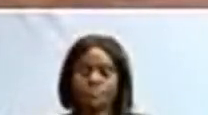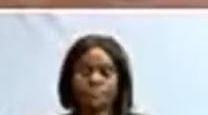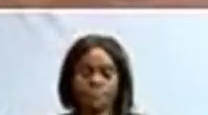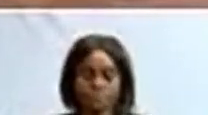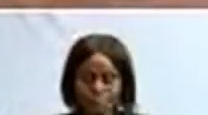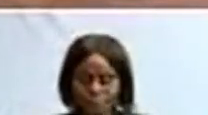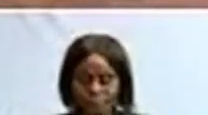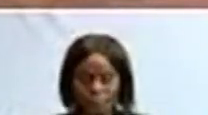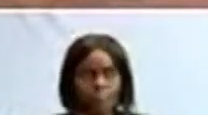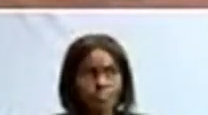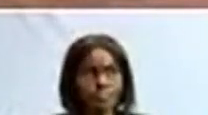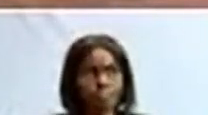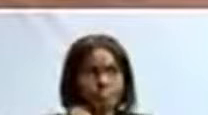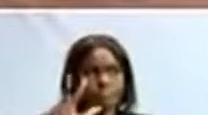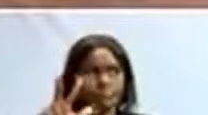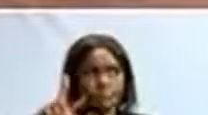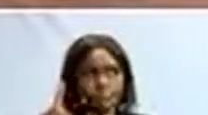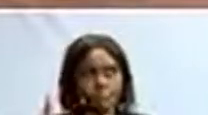Appendix 31,